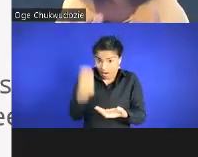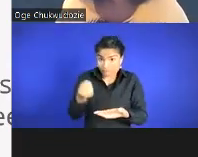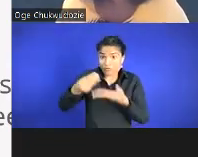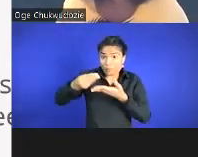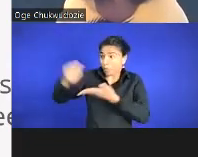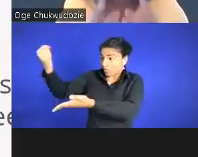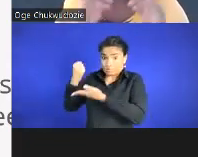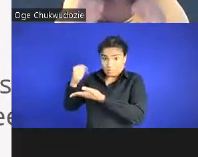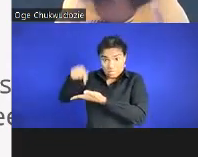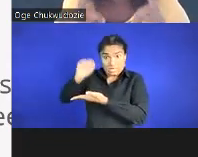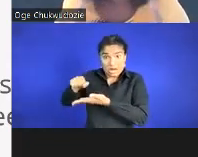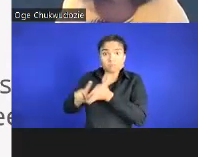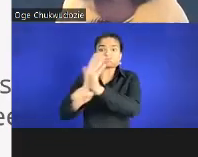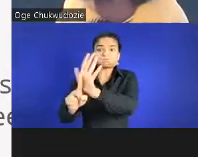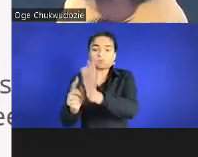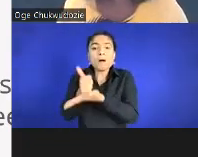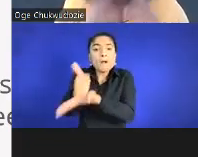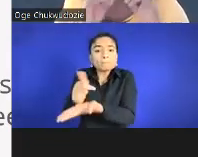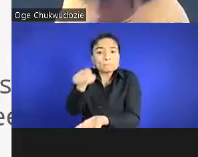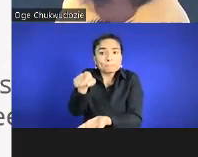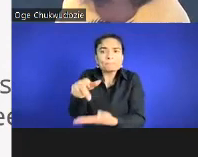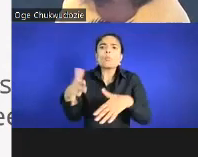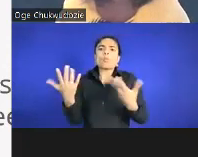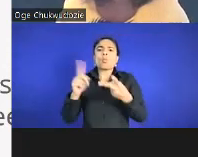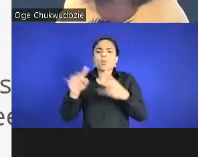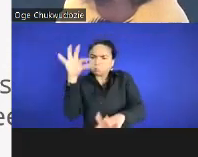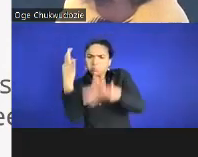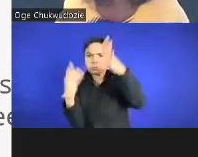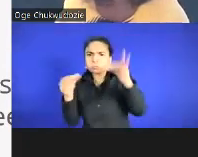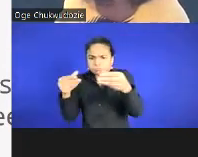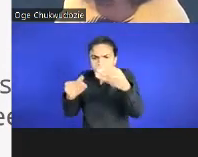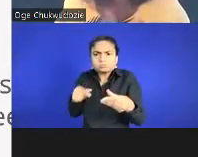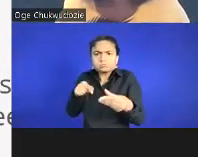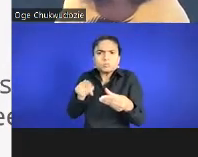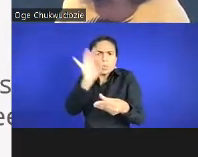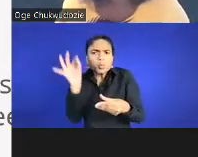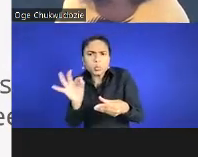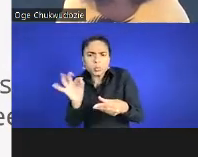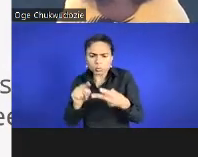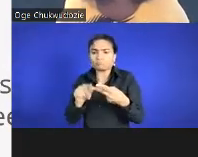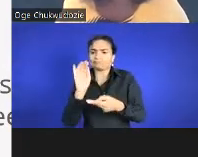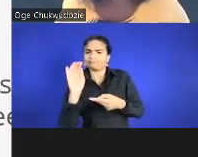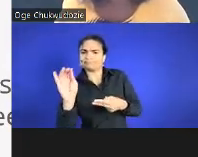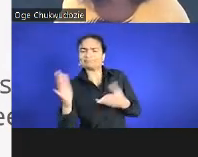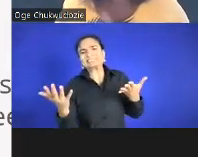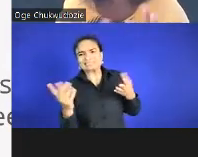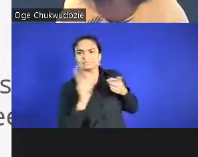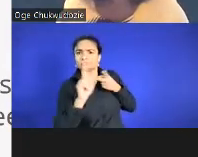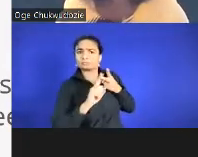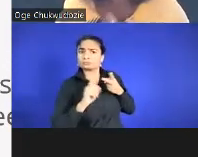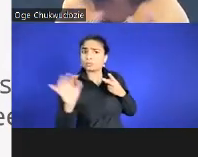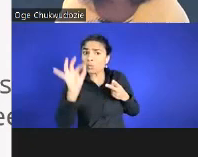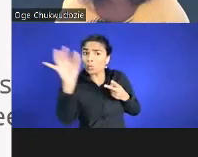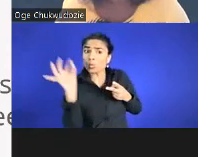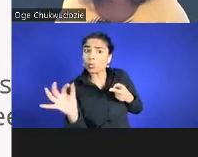the community, or back to the person, the complainant, it's very important. We are going to be talking about, Sabina will talk about it